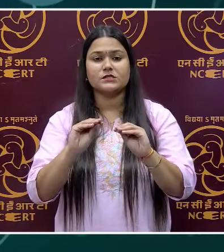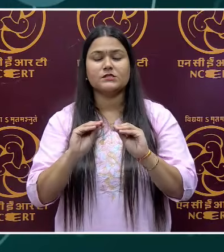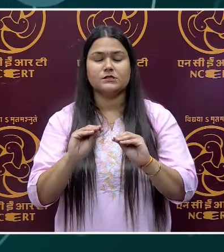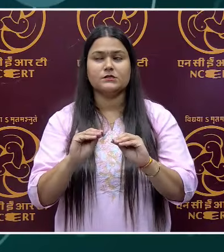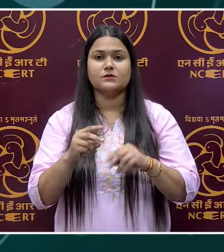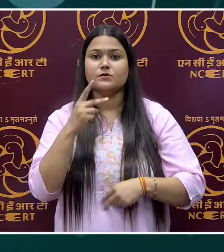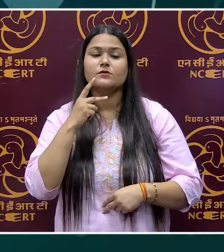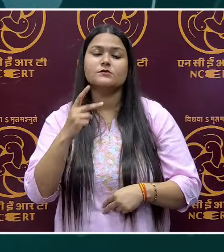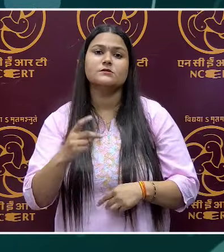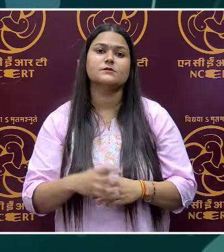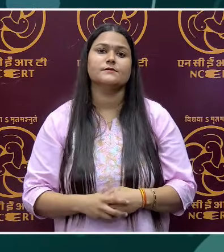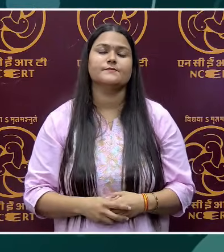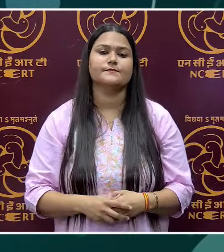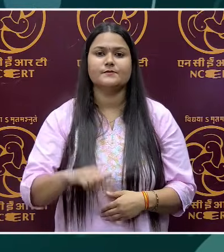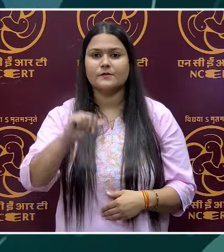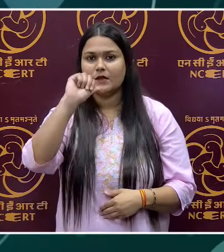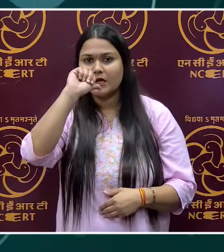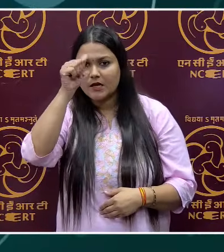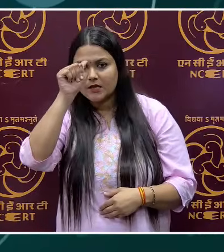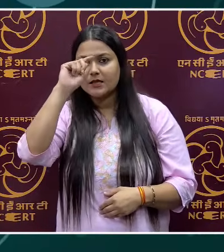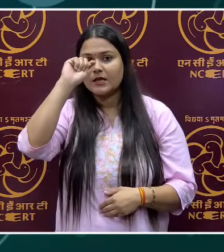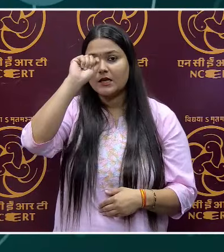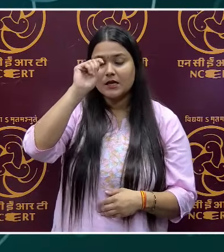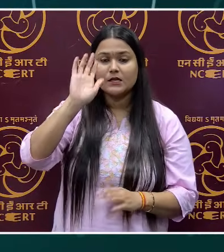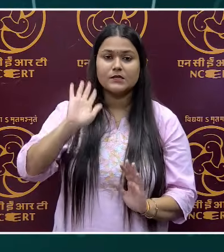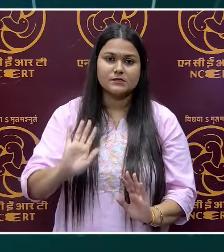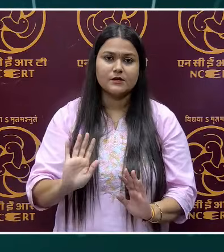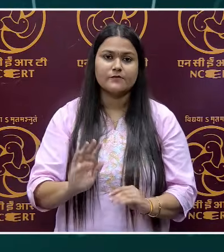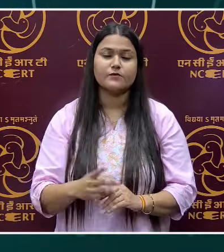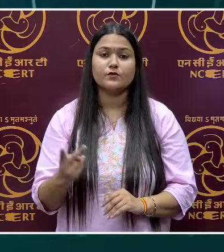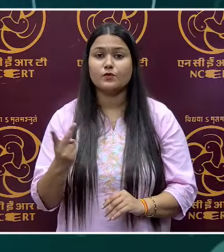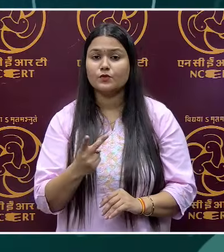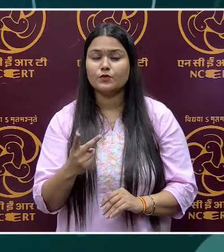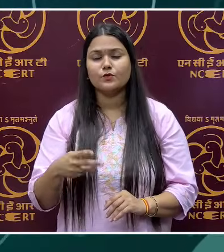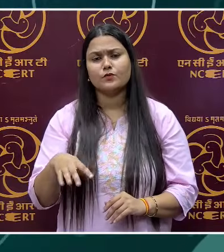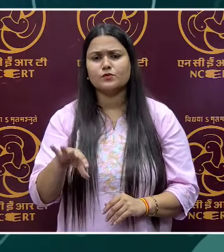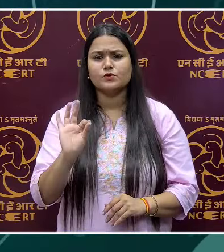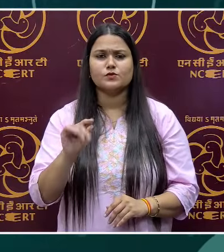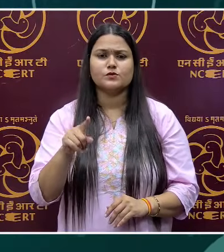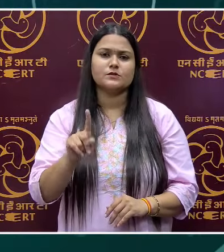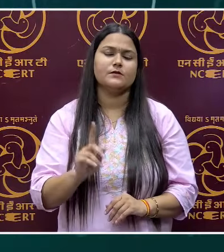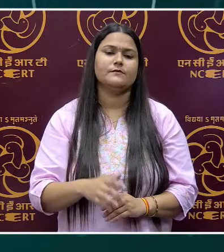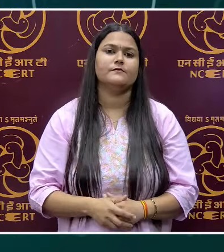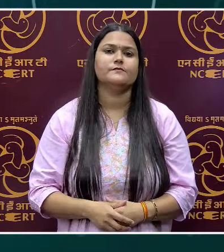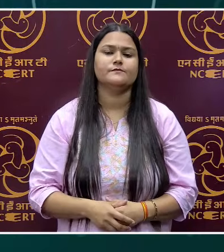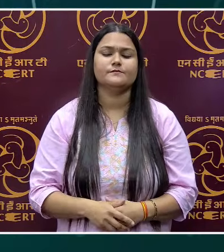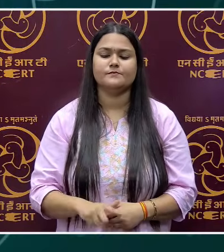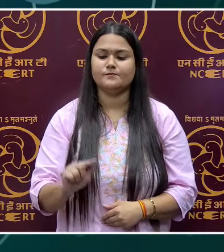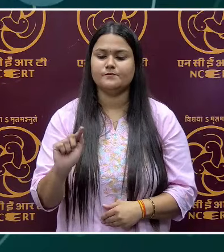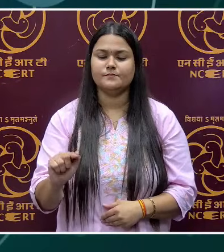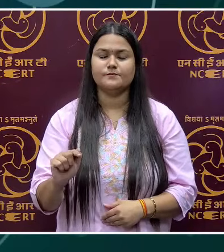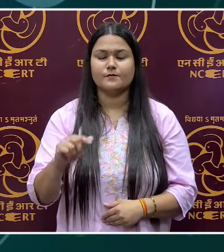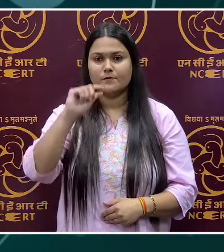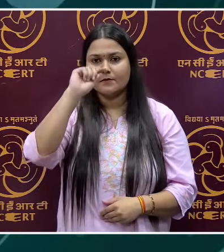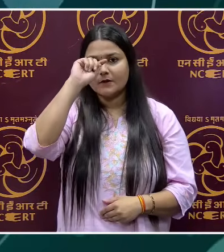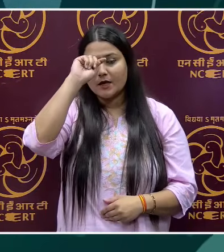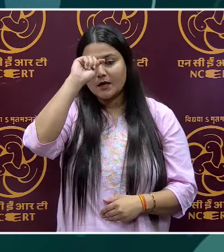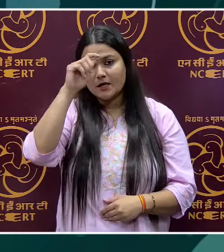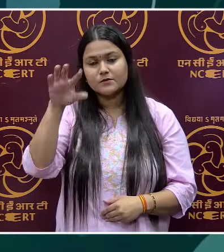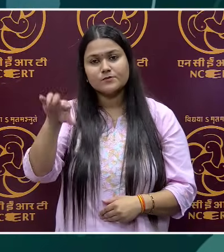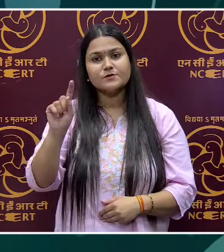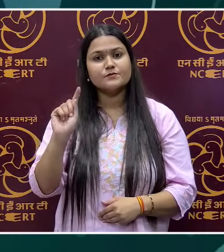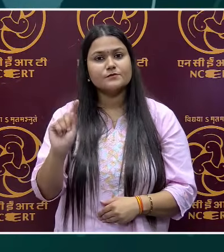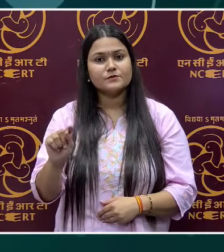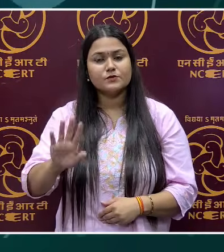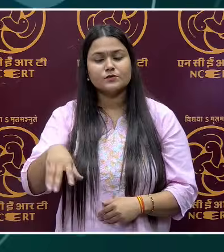can see there is a Hindi medium as well as English medium content. We will click on English medium, then